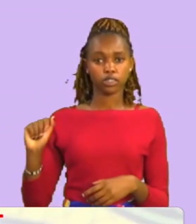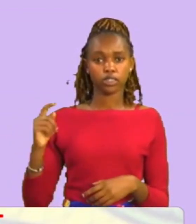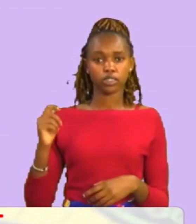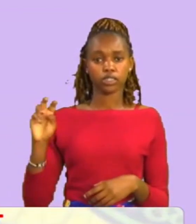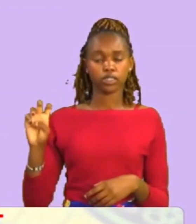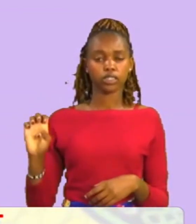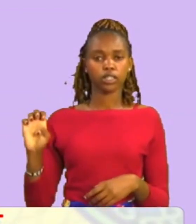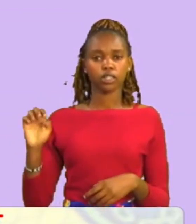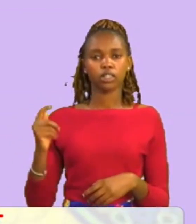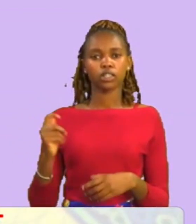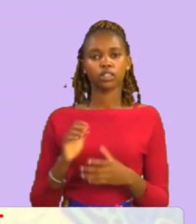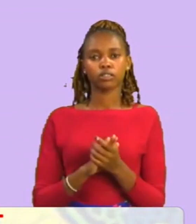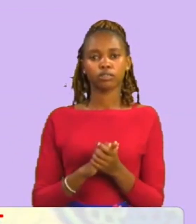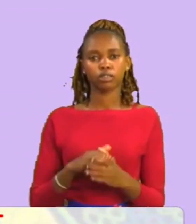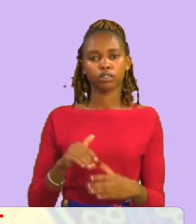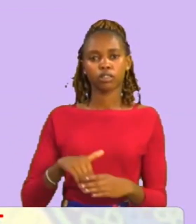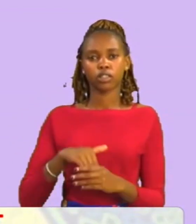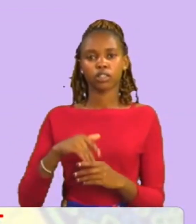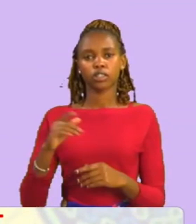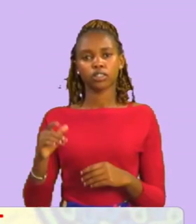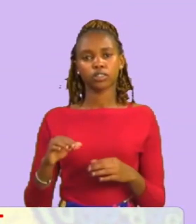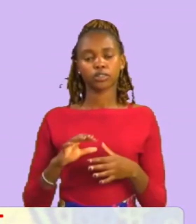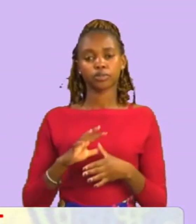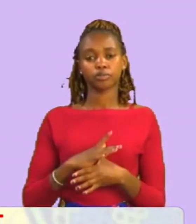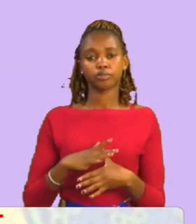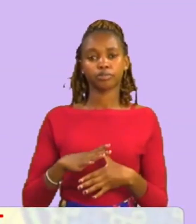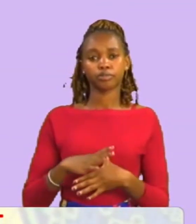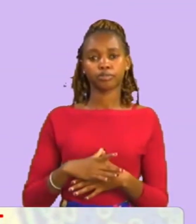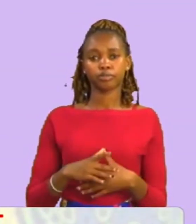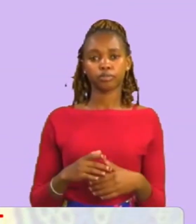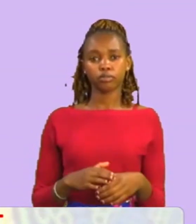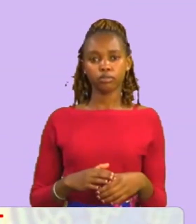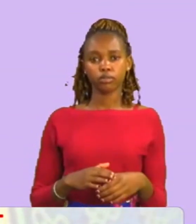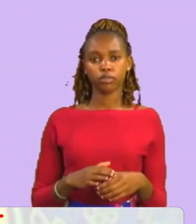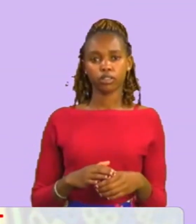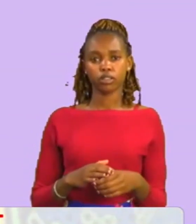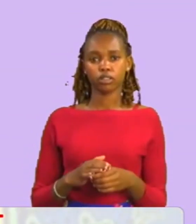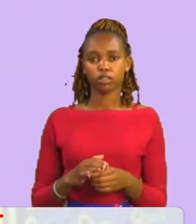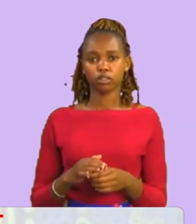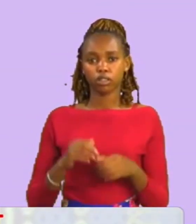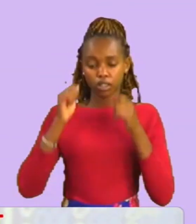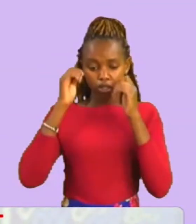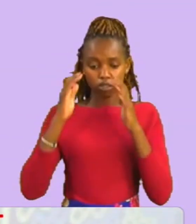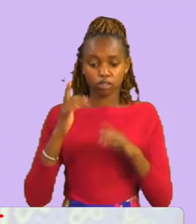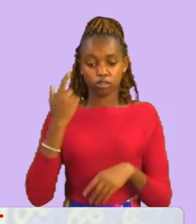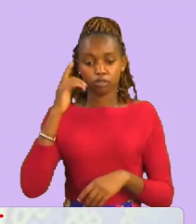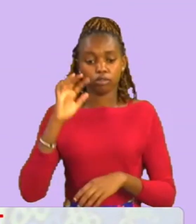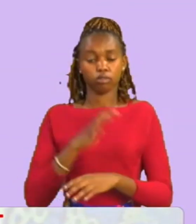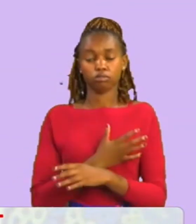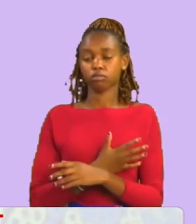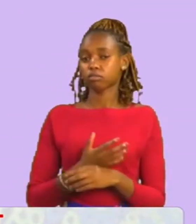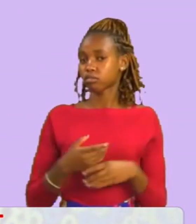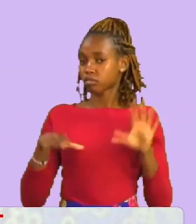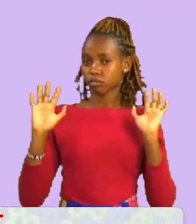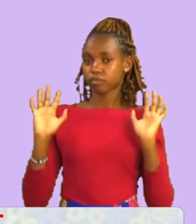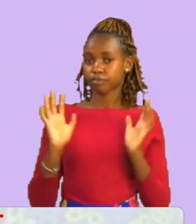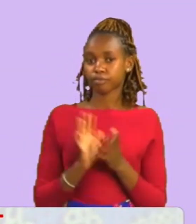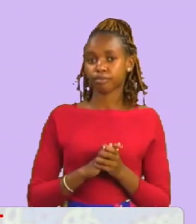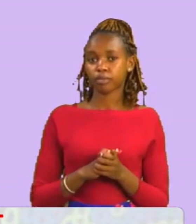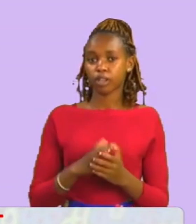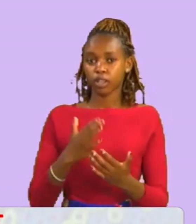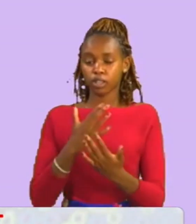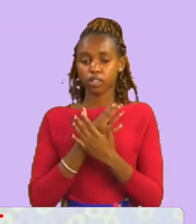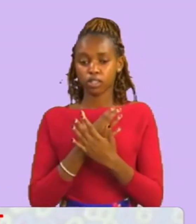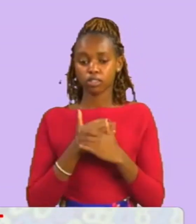Entertainment, straight out of Jamaica. But then again her career blew up all of a sudden. Right now she's embracing the music